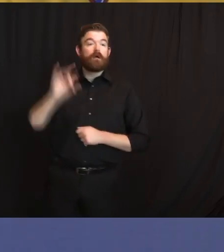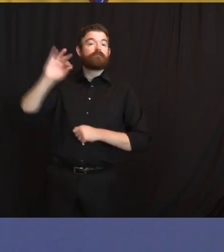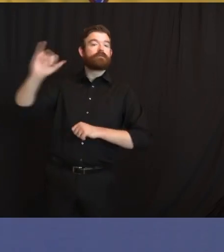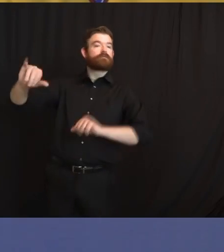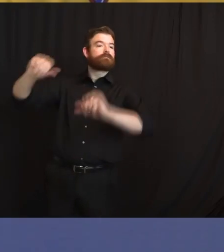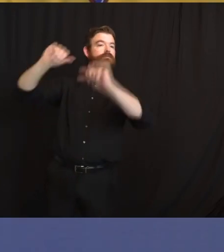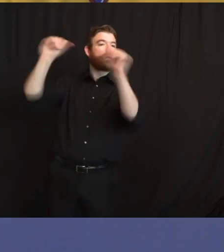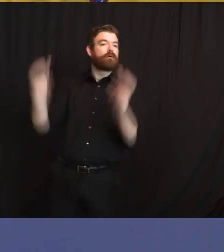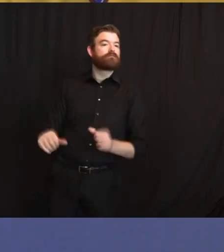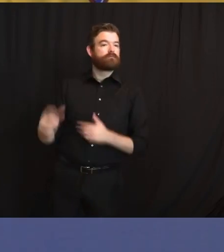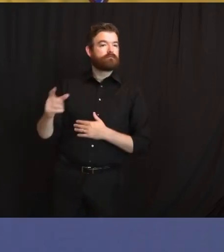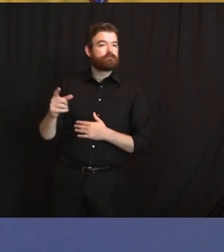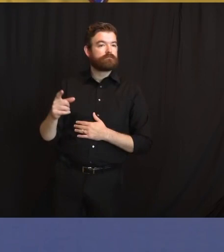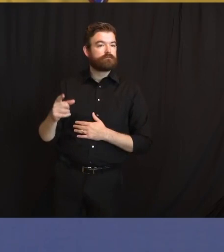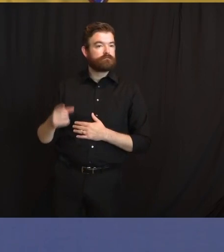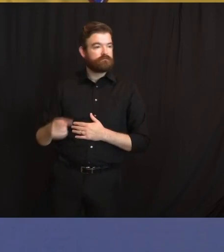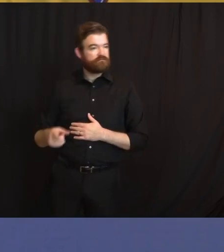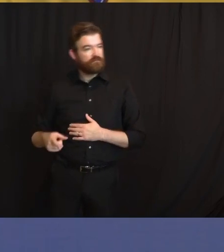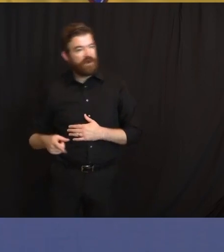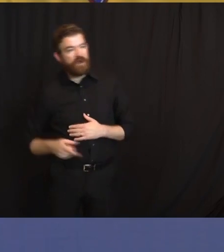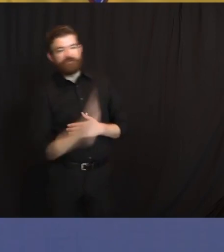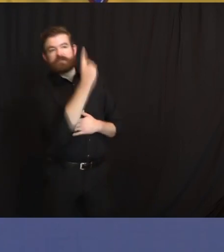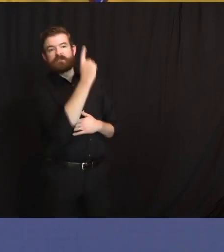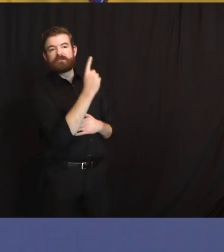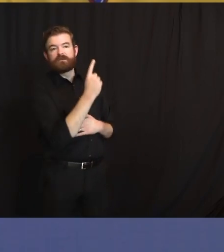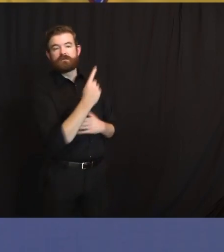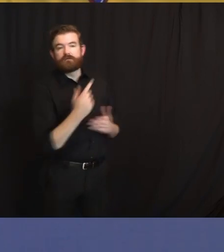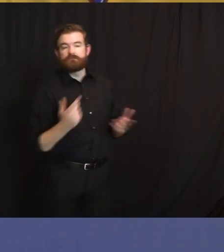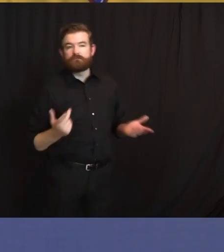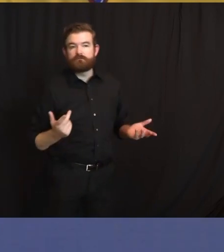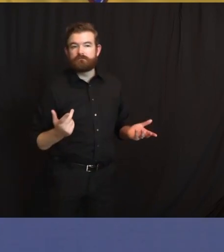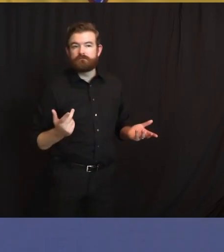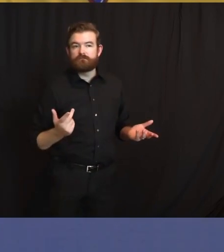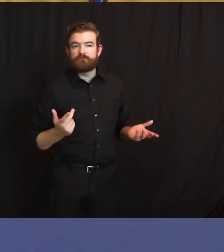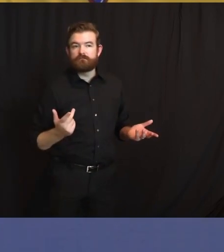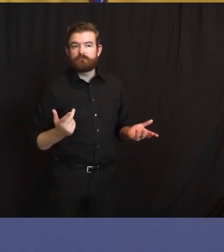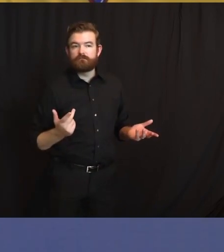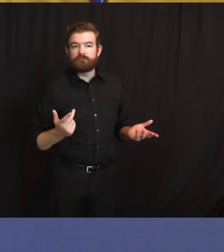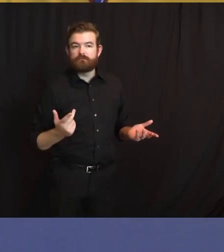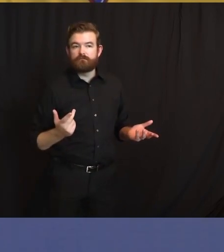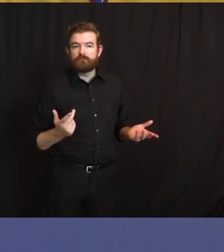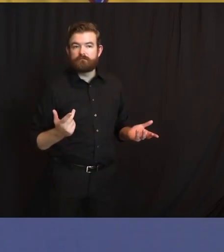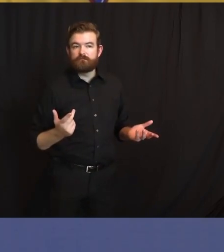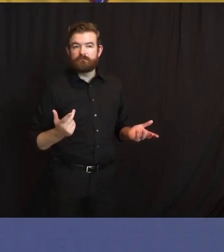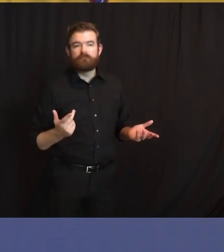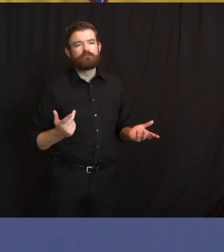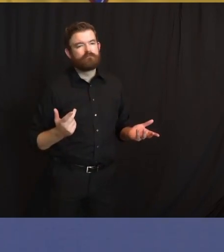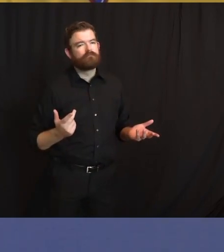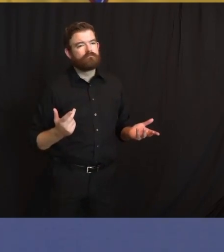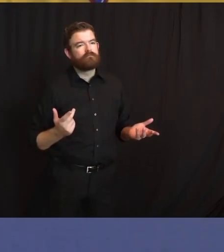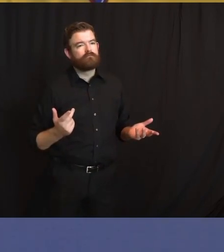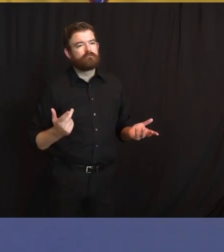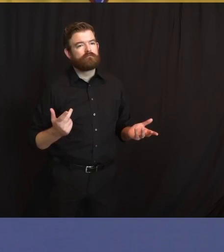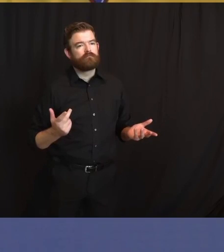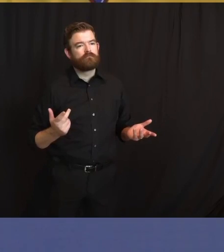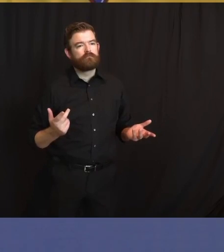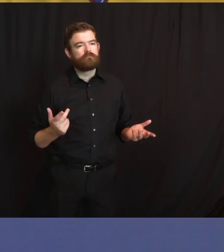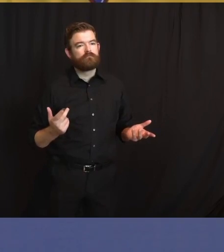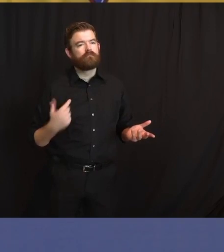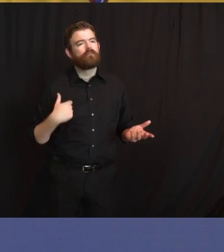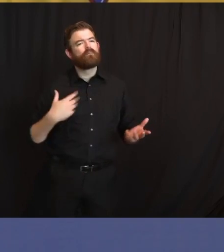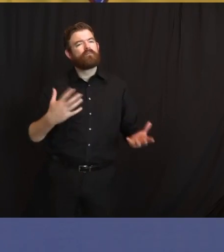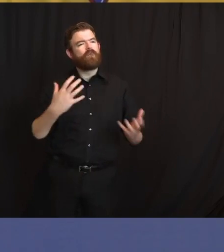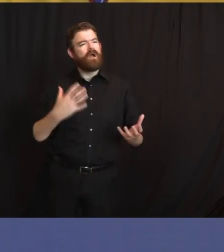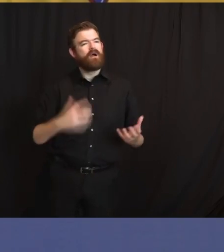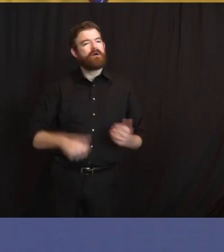that we can't address that, and at the same time still feel great pride in our Italian-American heritage and find other ways to